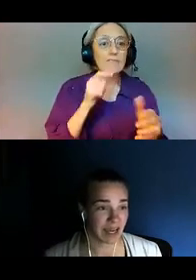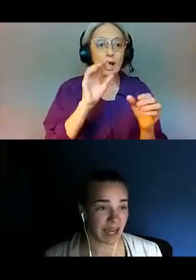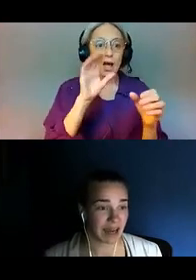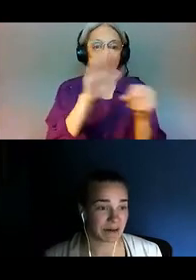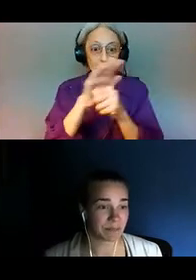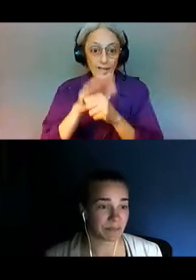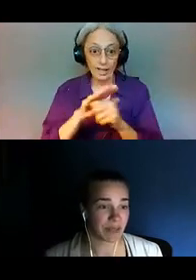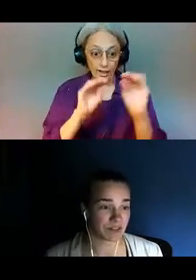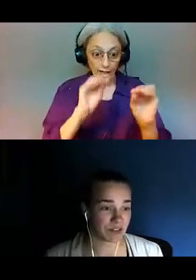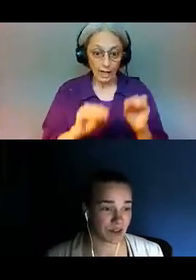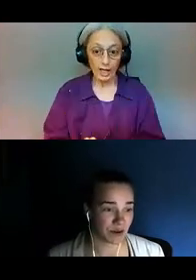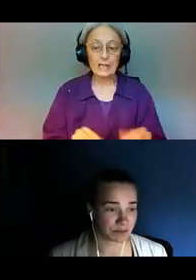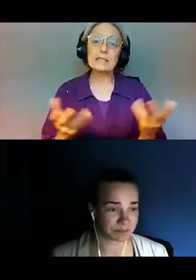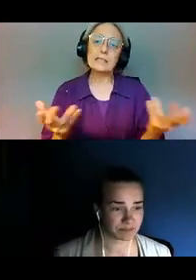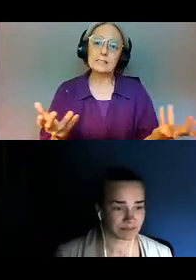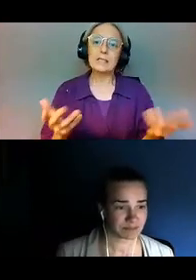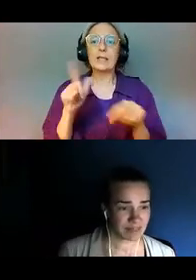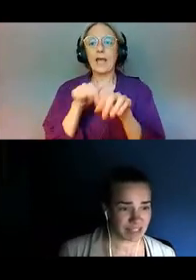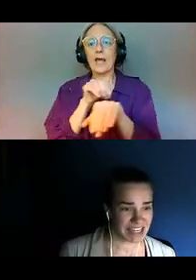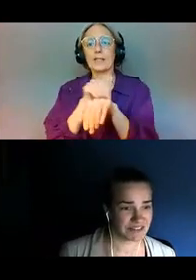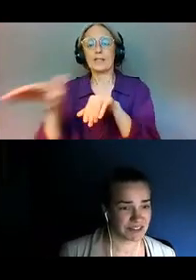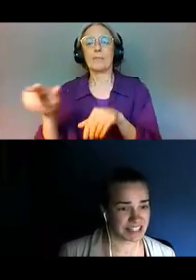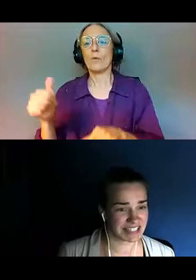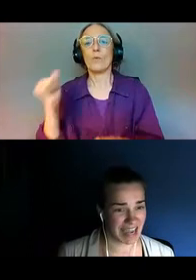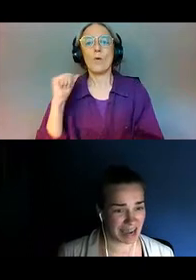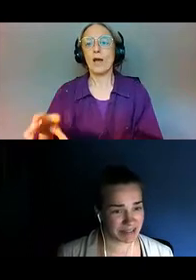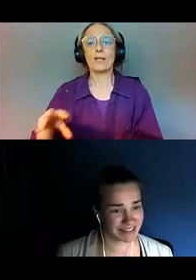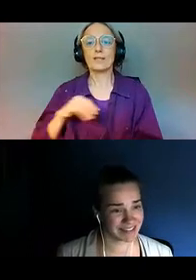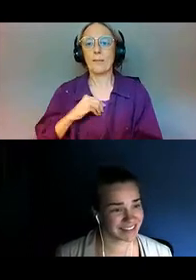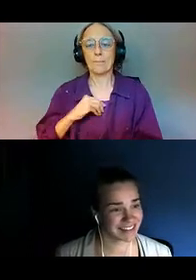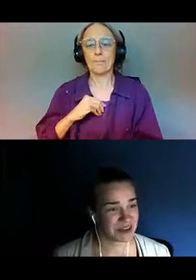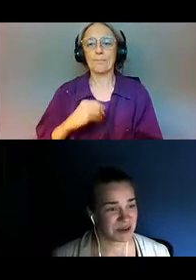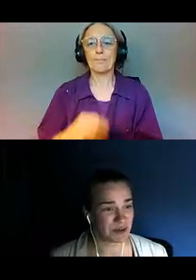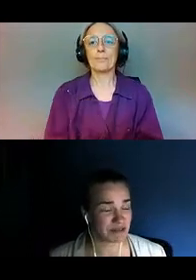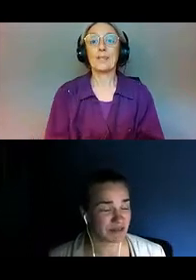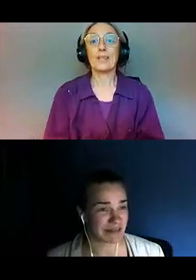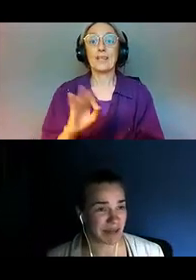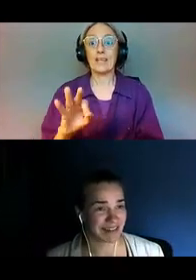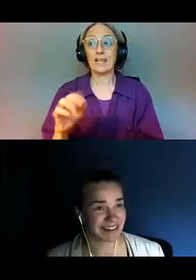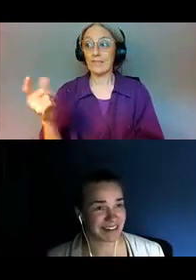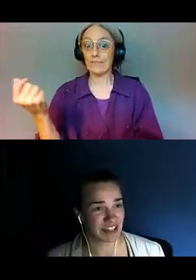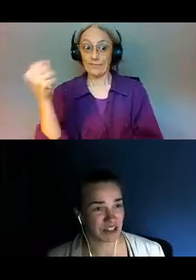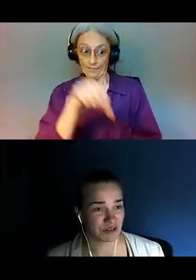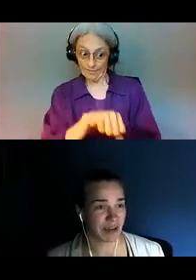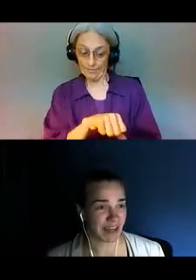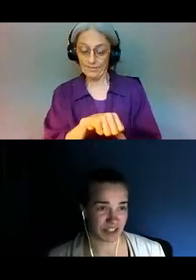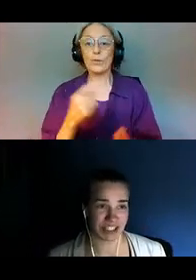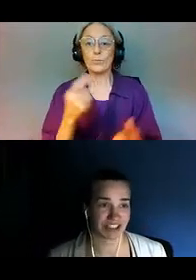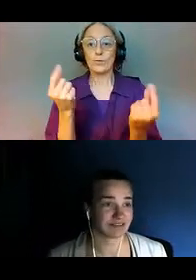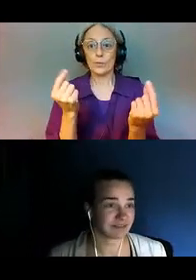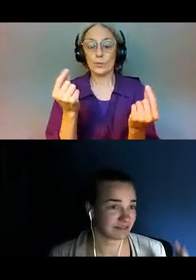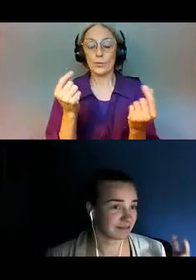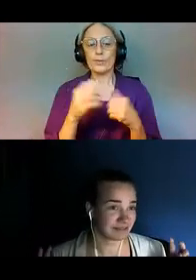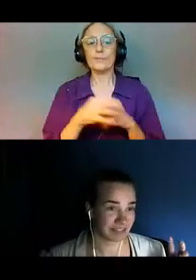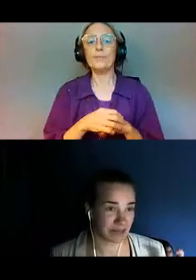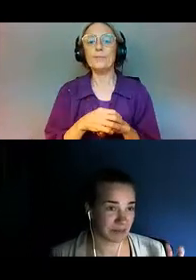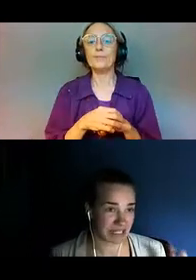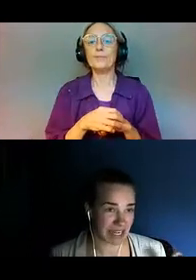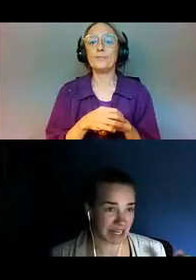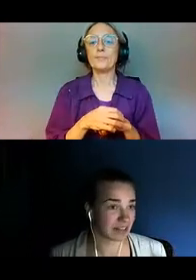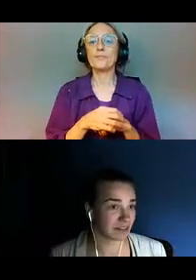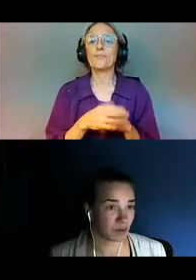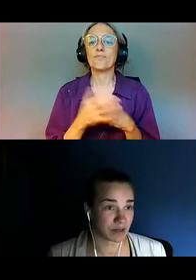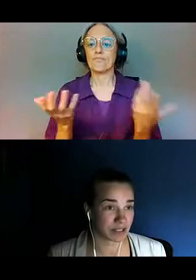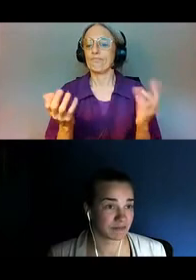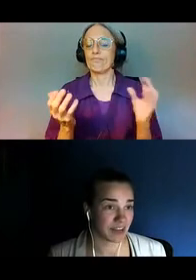data. And so if this happens, we recommend that you enter